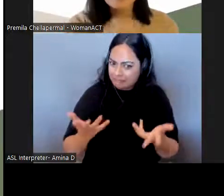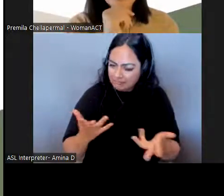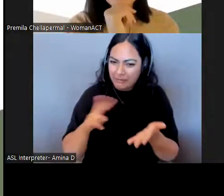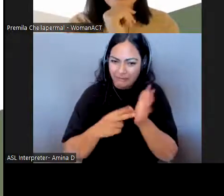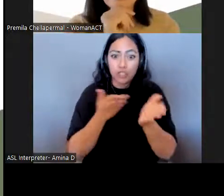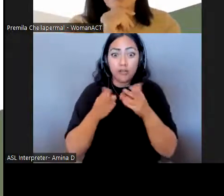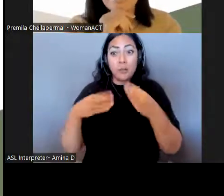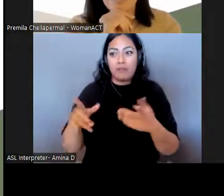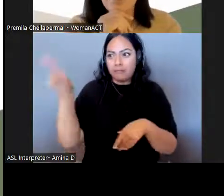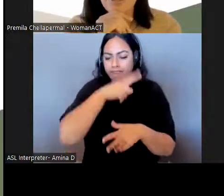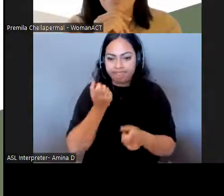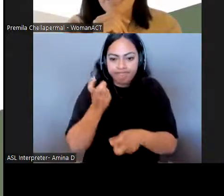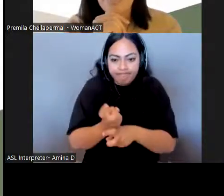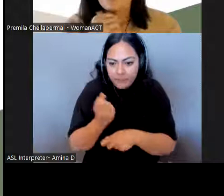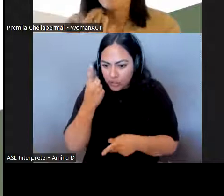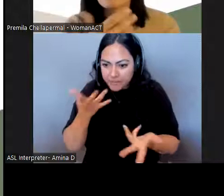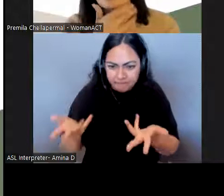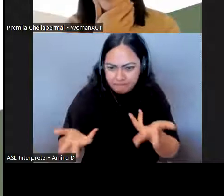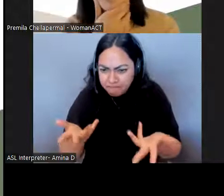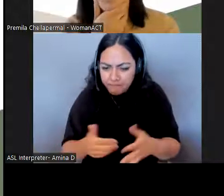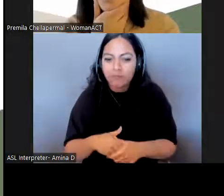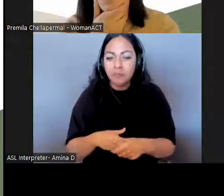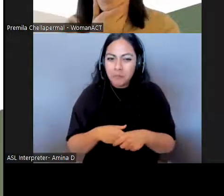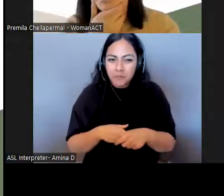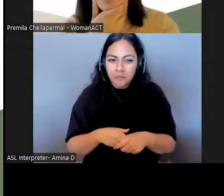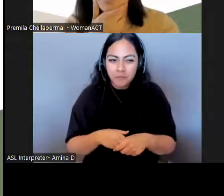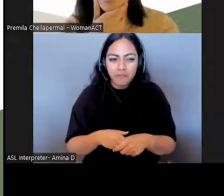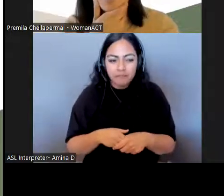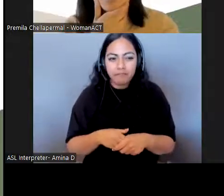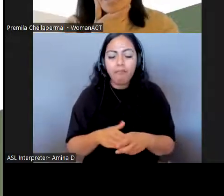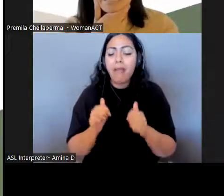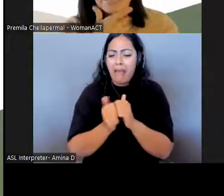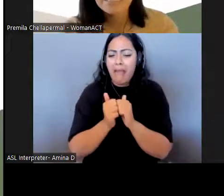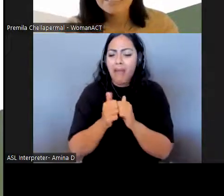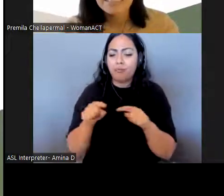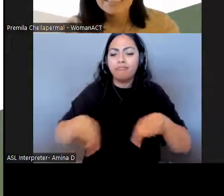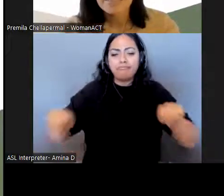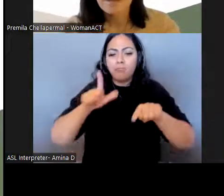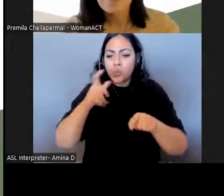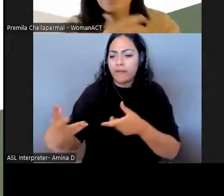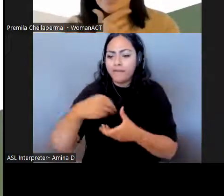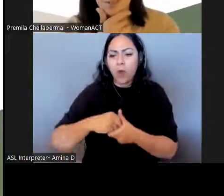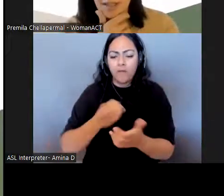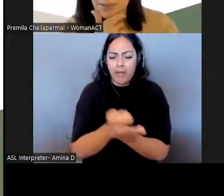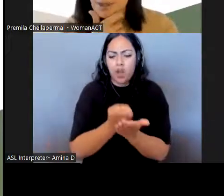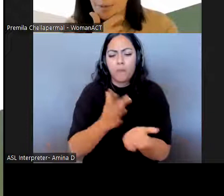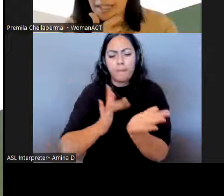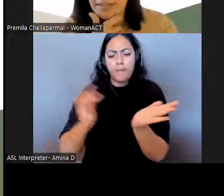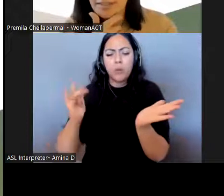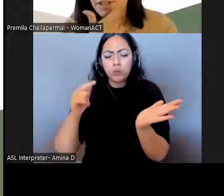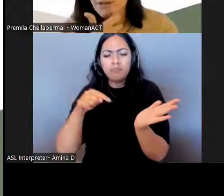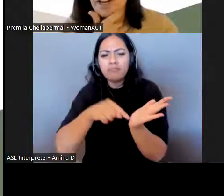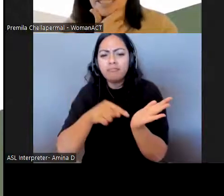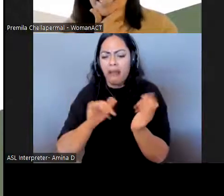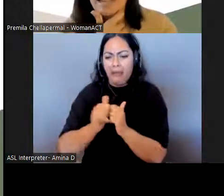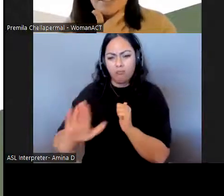I've included here some examples of how economic abuse was spoken about by participants. So one who was spoken